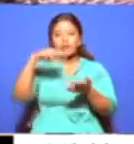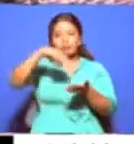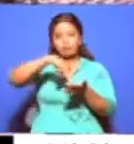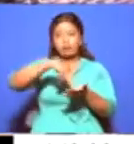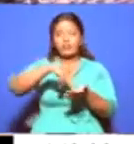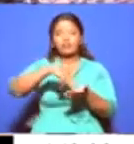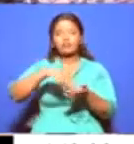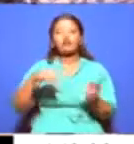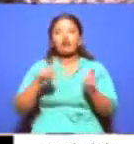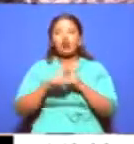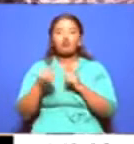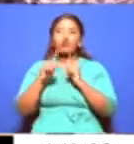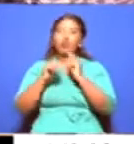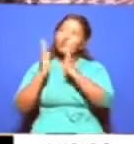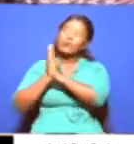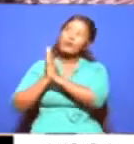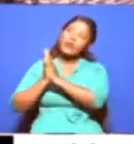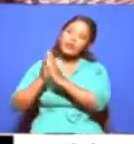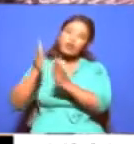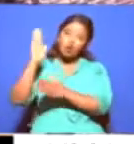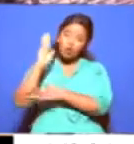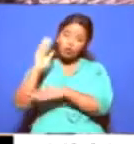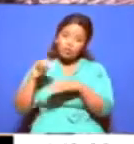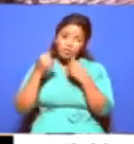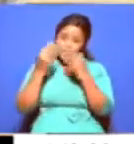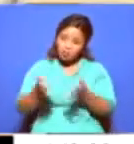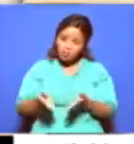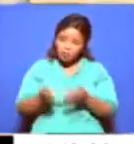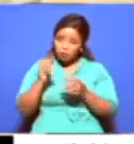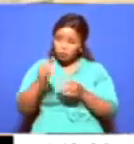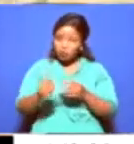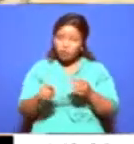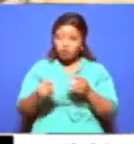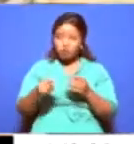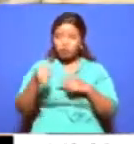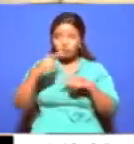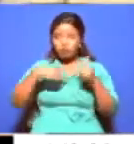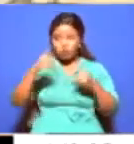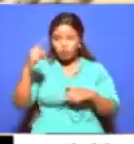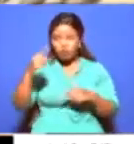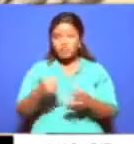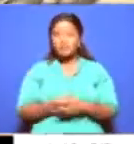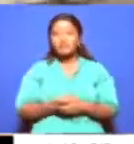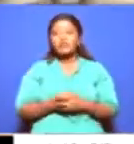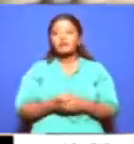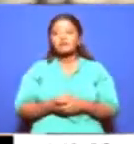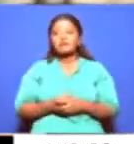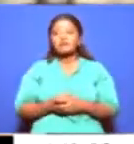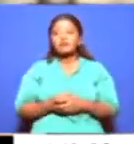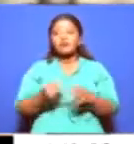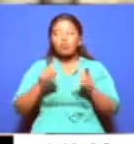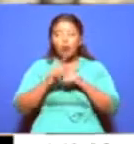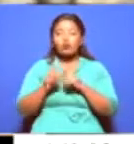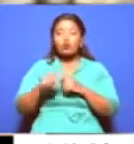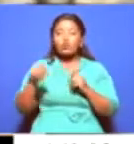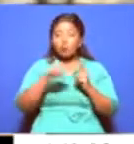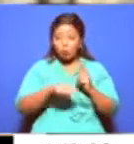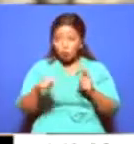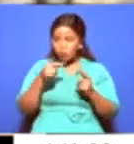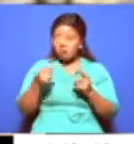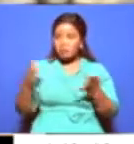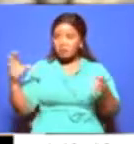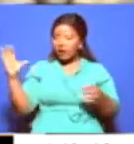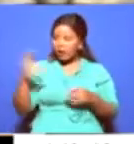tunaomba Mungu akupatie ushindi. Hata sisi ambao tulikuwa candidates